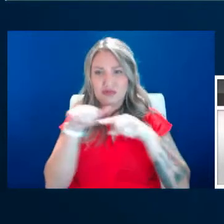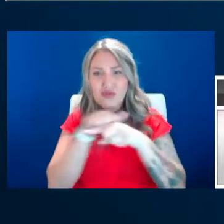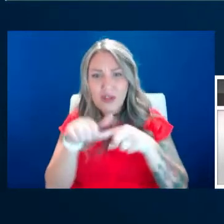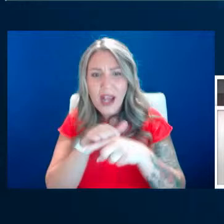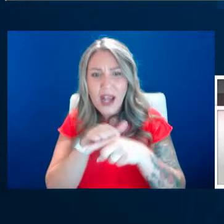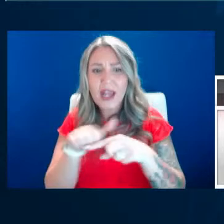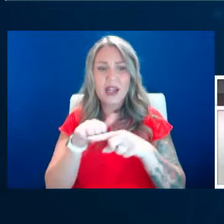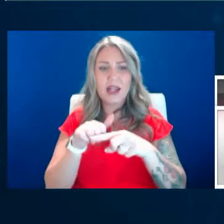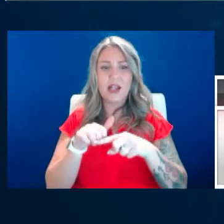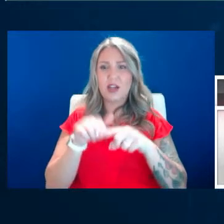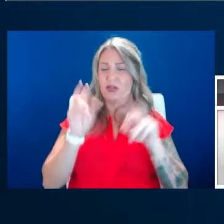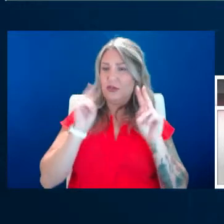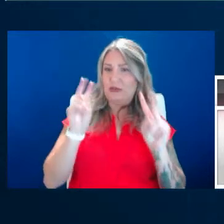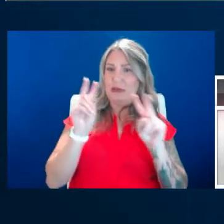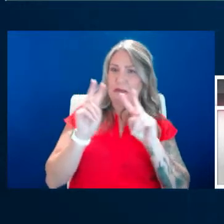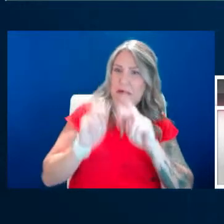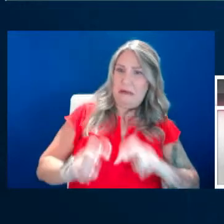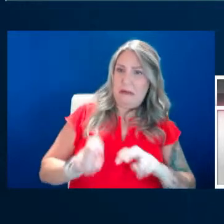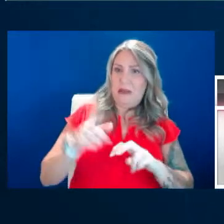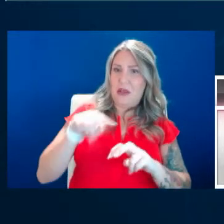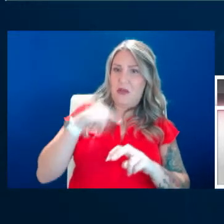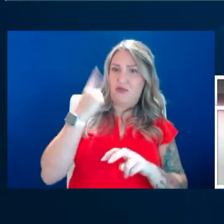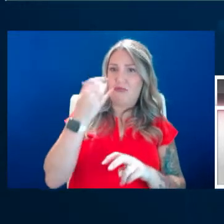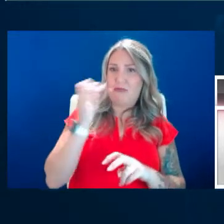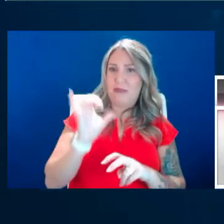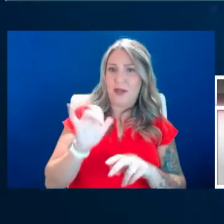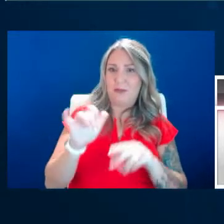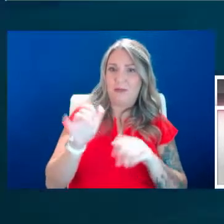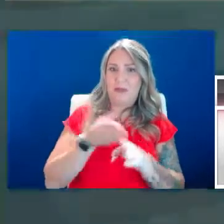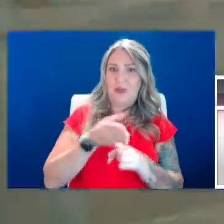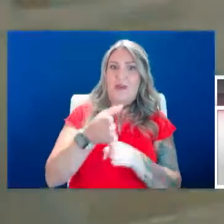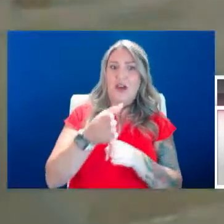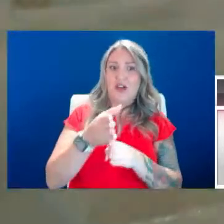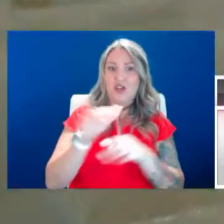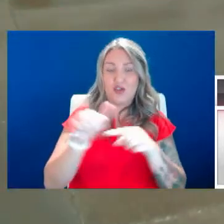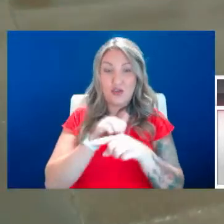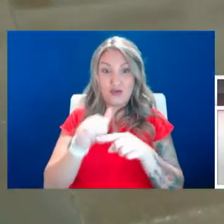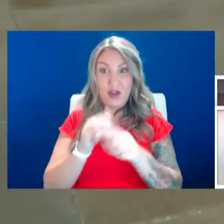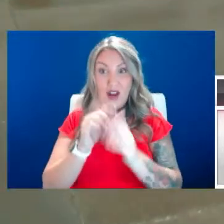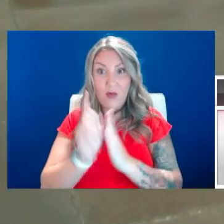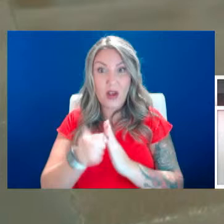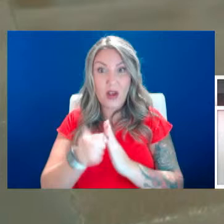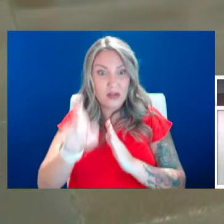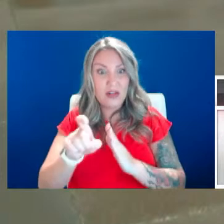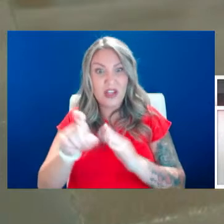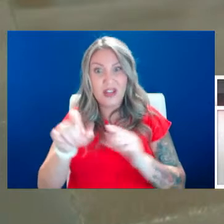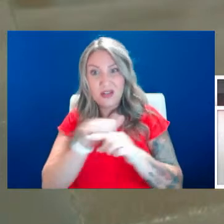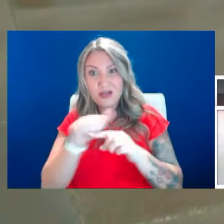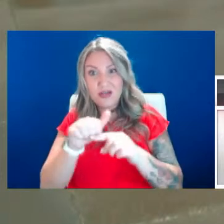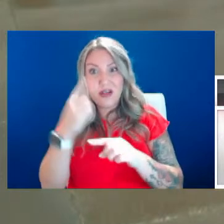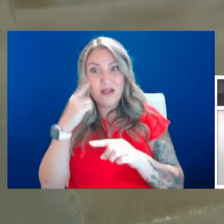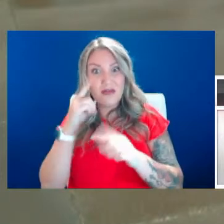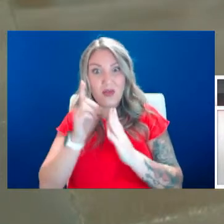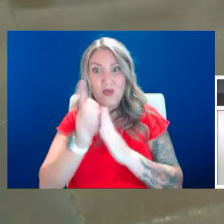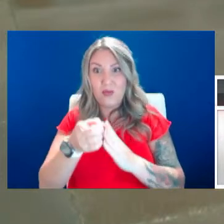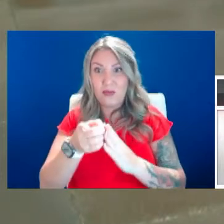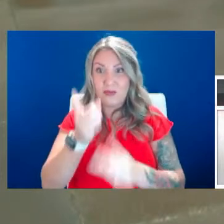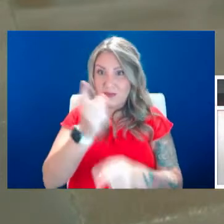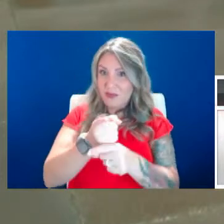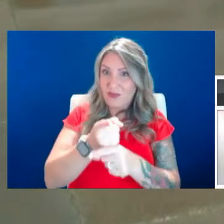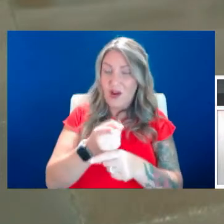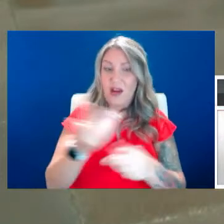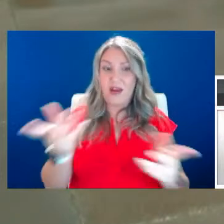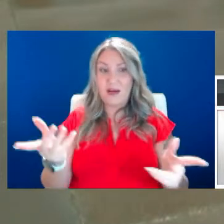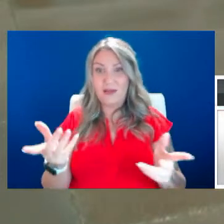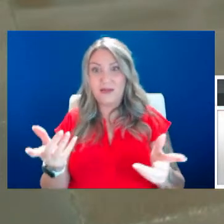at them and they look so professional, like they've been training for a while, and they have. You would have to train for something like this. We're talking